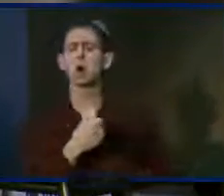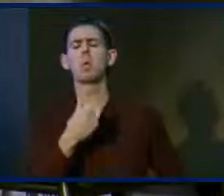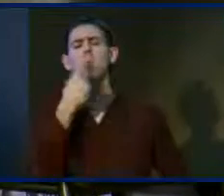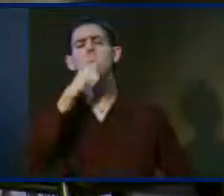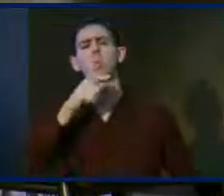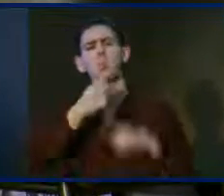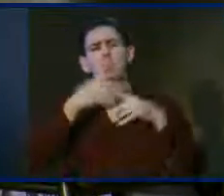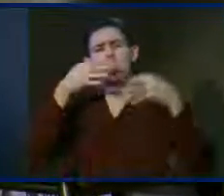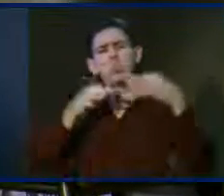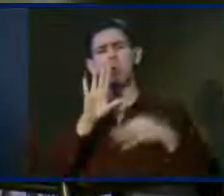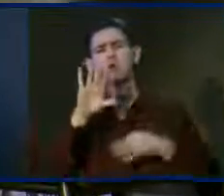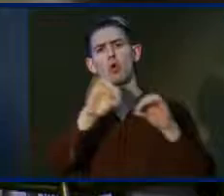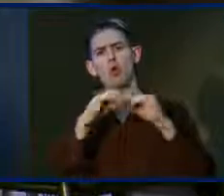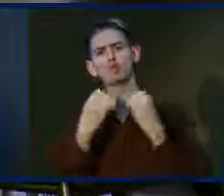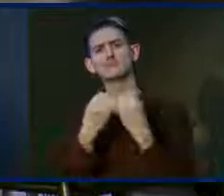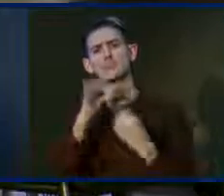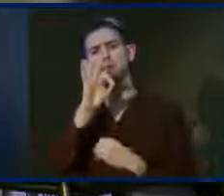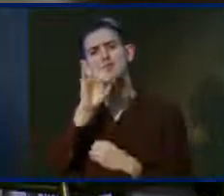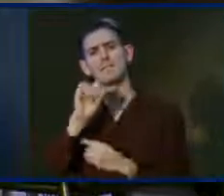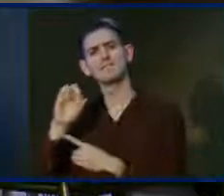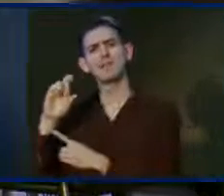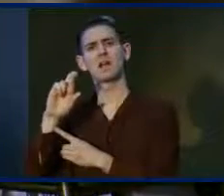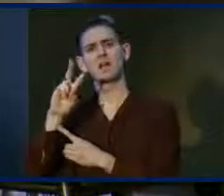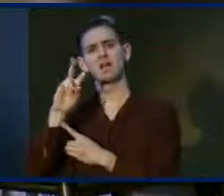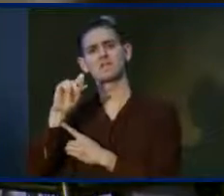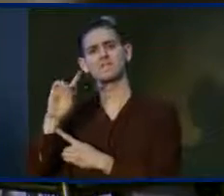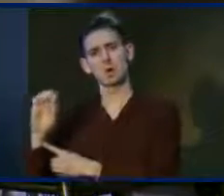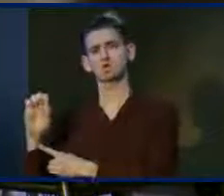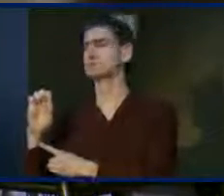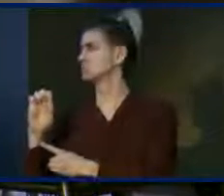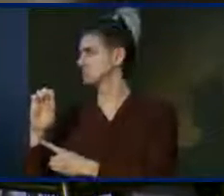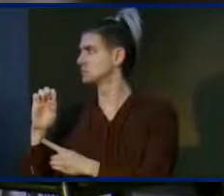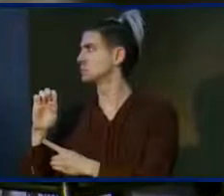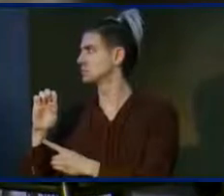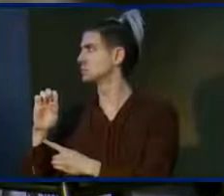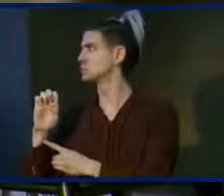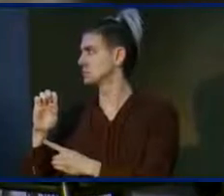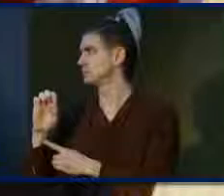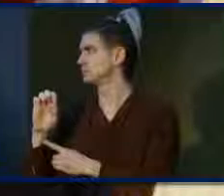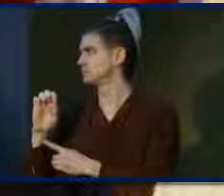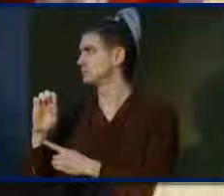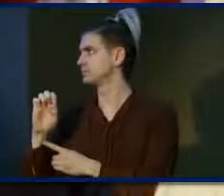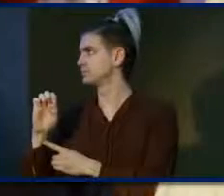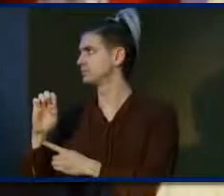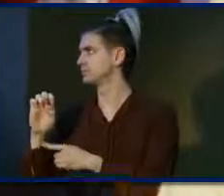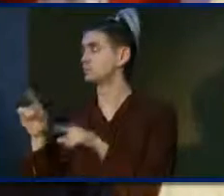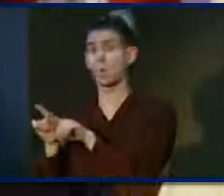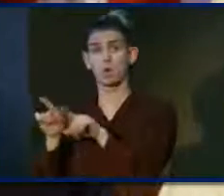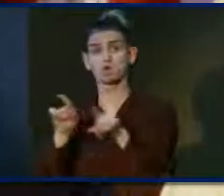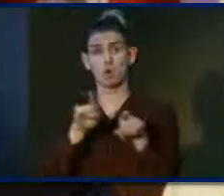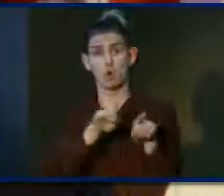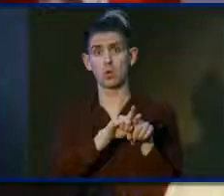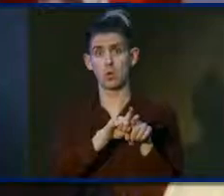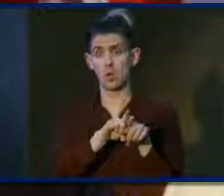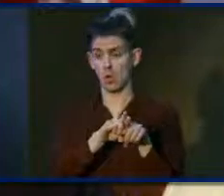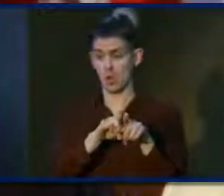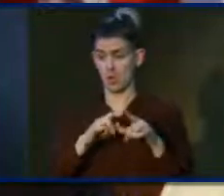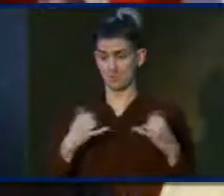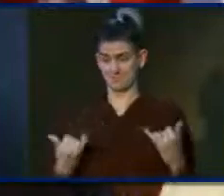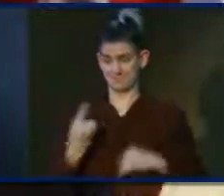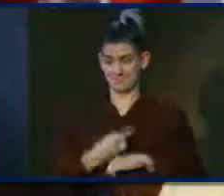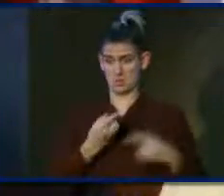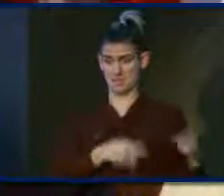organization, and while you're doing that, tell us how you all are viewing what's happening, and does that shift how you're approaching your work?